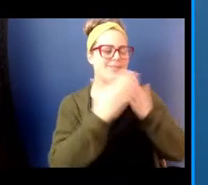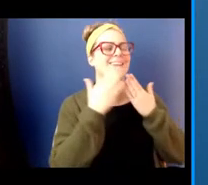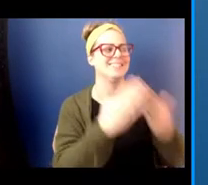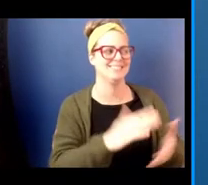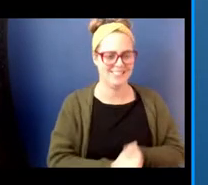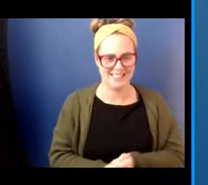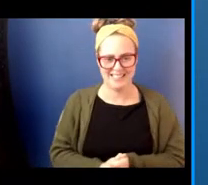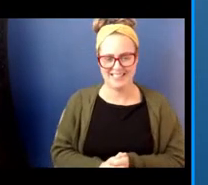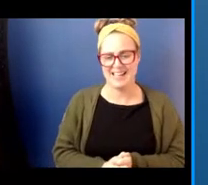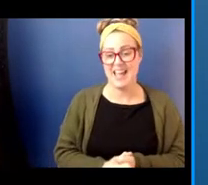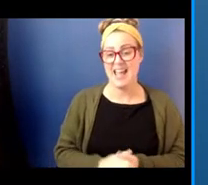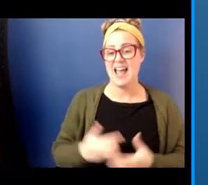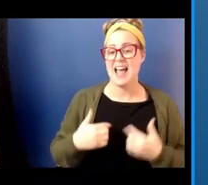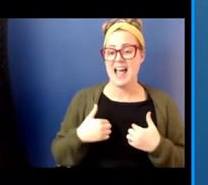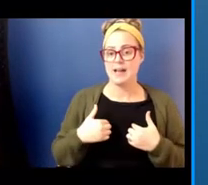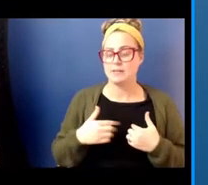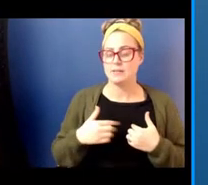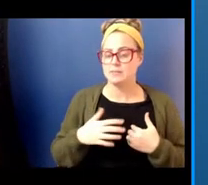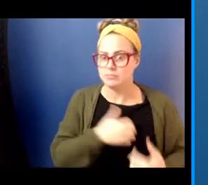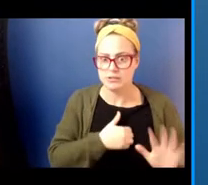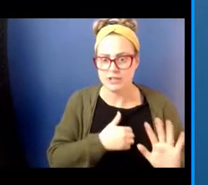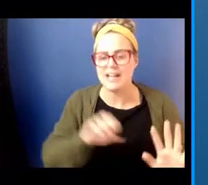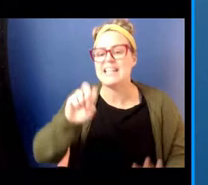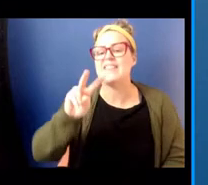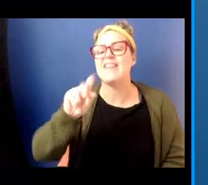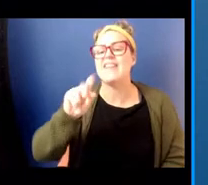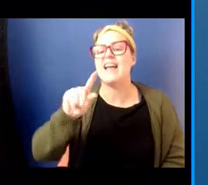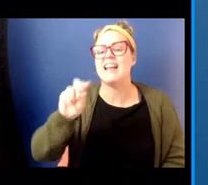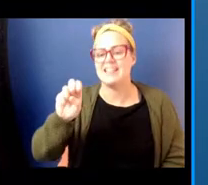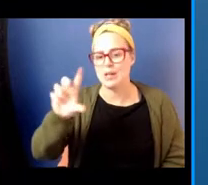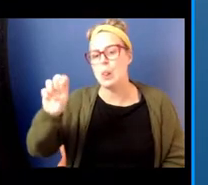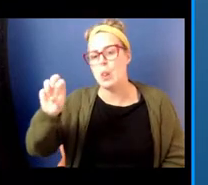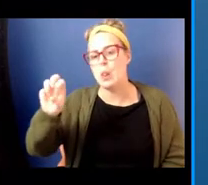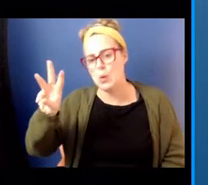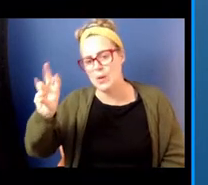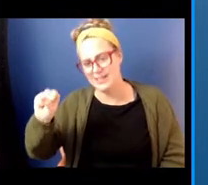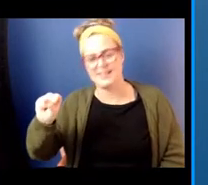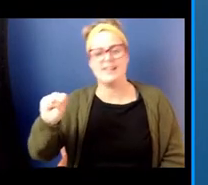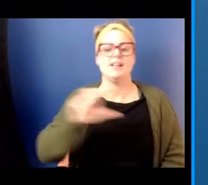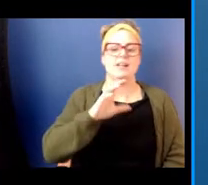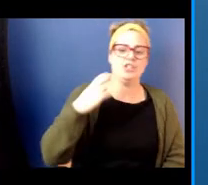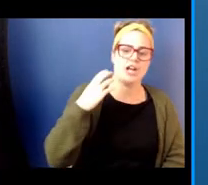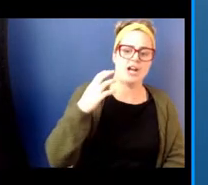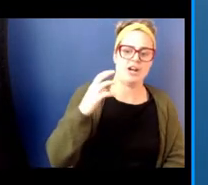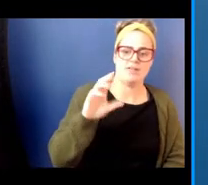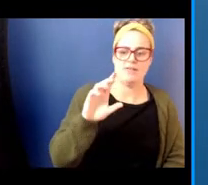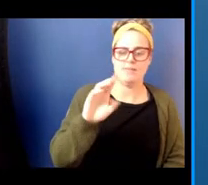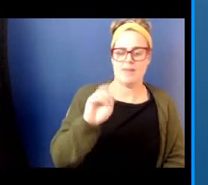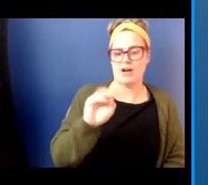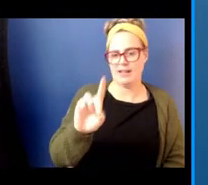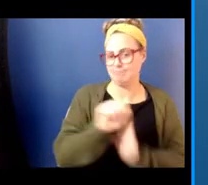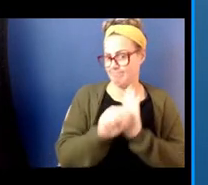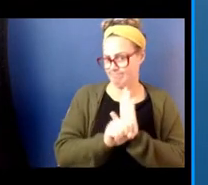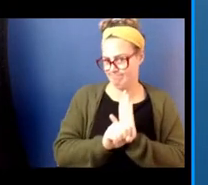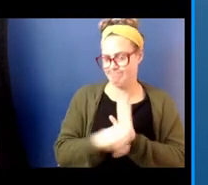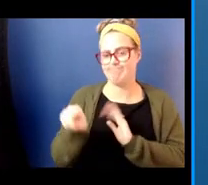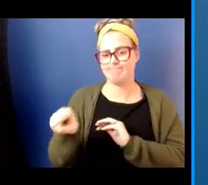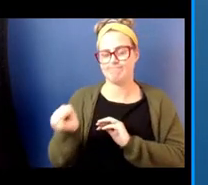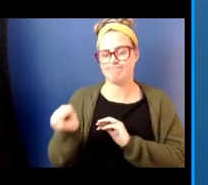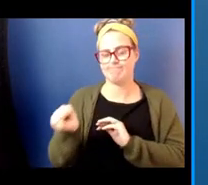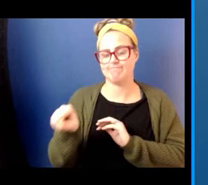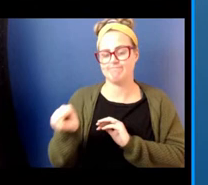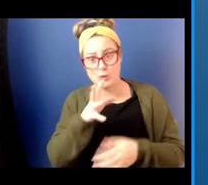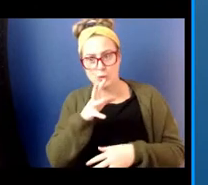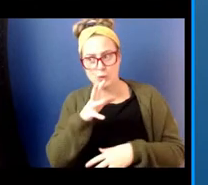I'm sorry I'm Yvette Lewis chair of the Maryland Democratic party and I want to speak as a state that was not chosen a state that put forth